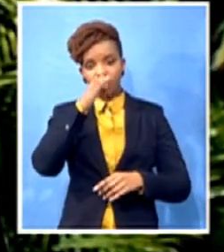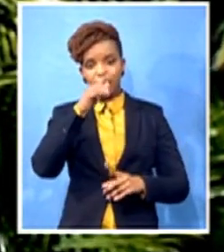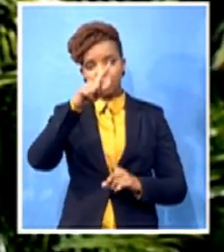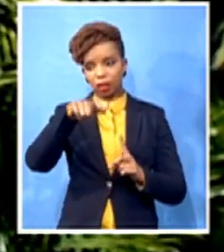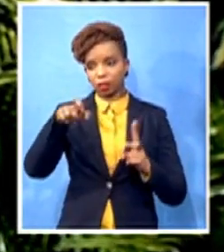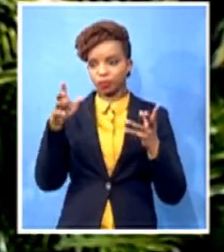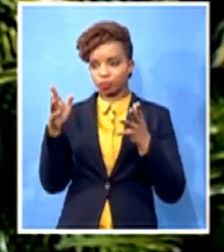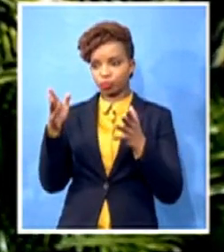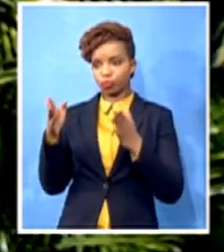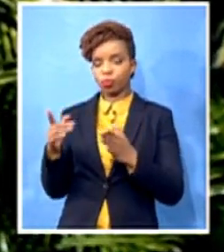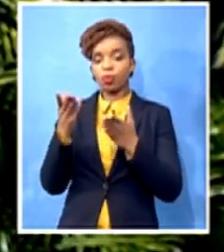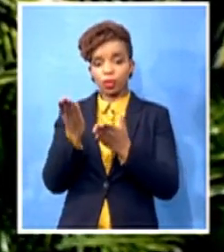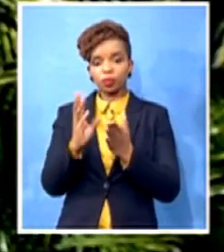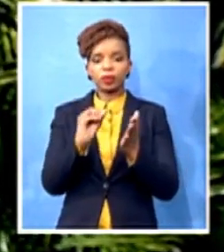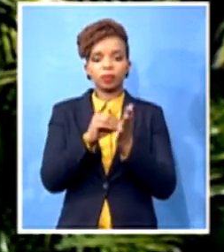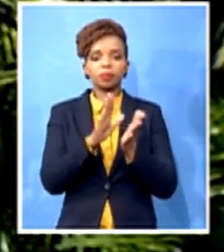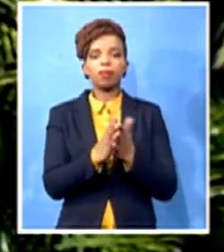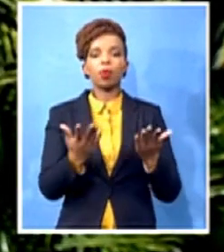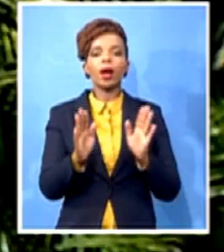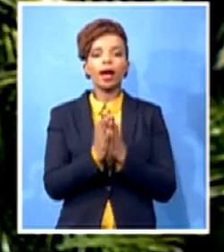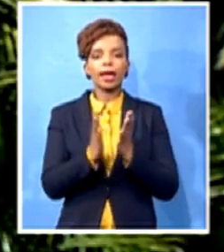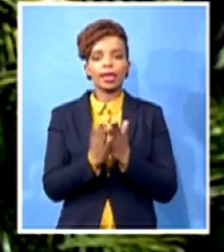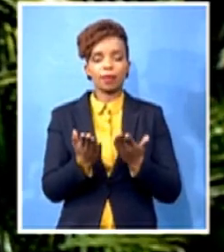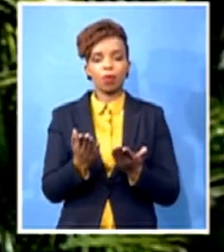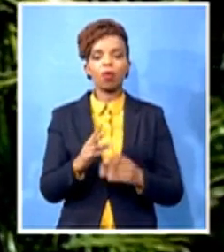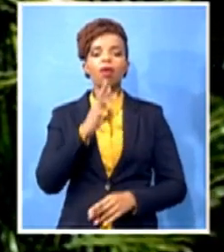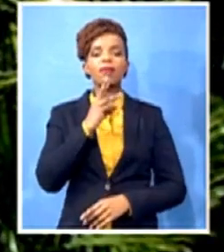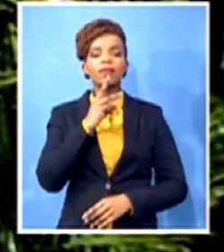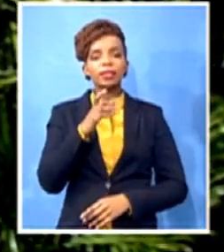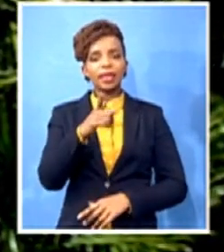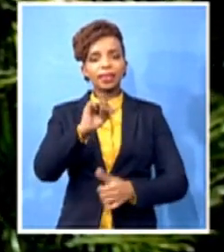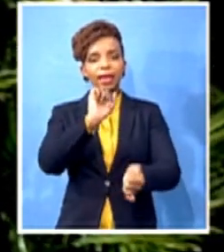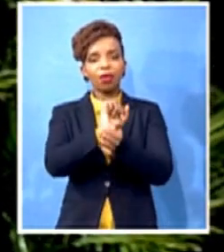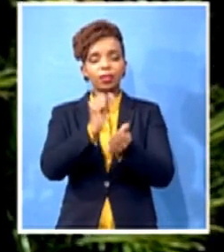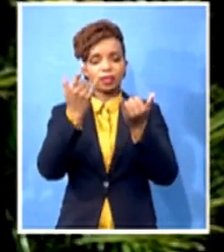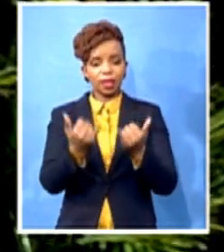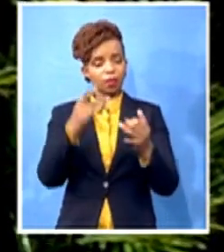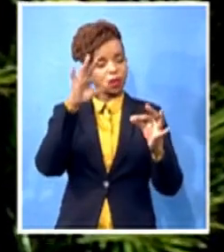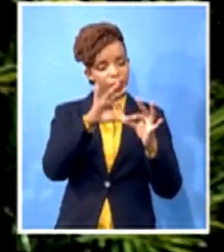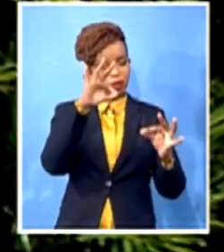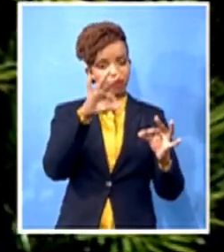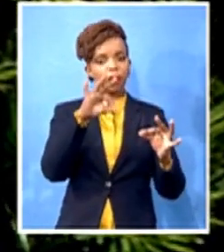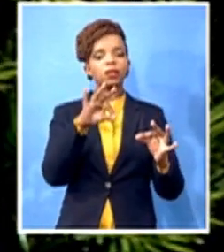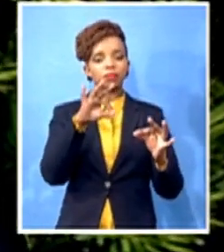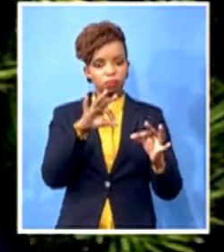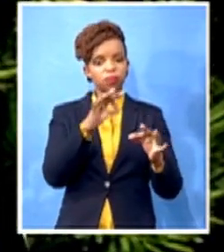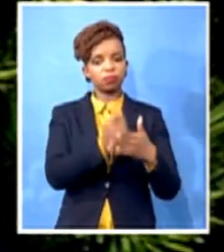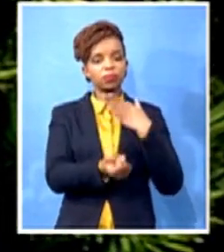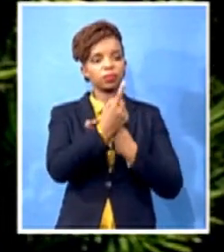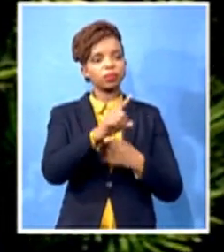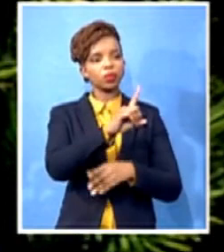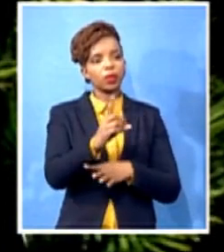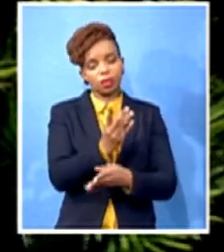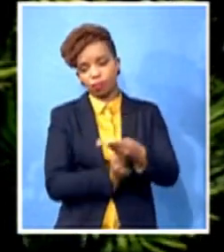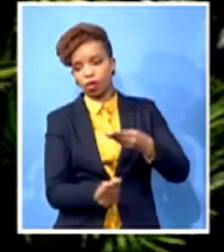this arrest is about a specific instance of bribery. It's nothing close to that